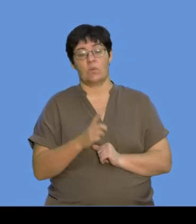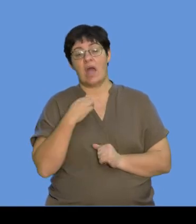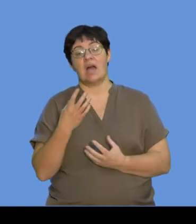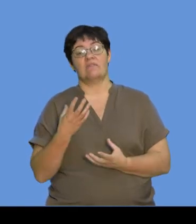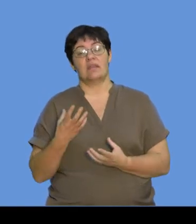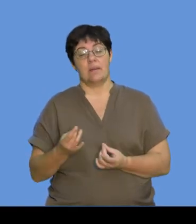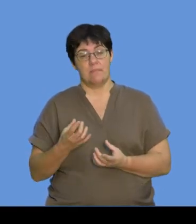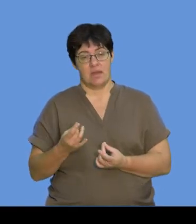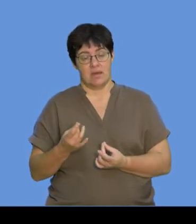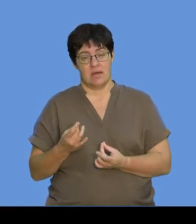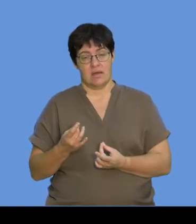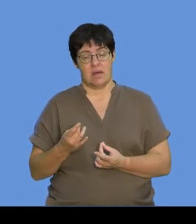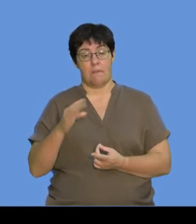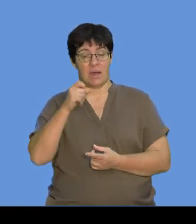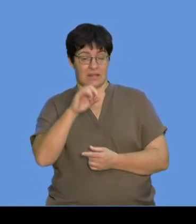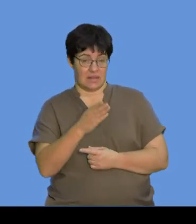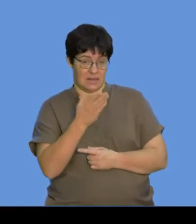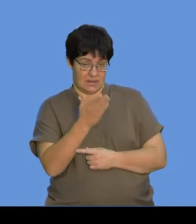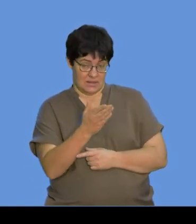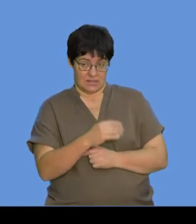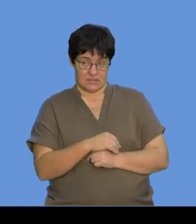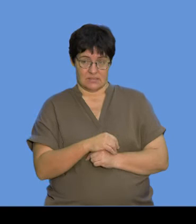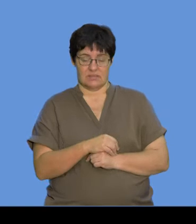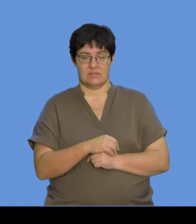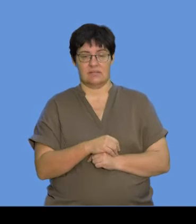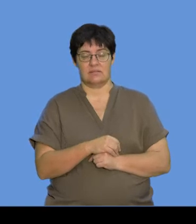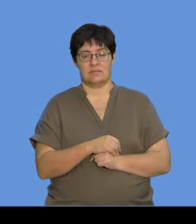and then this is the number of particles, okay?